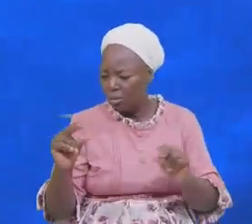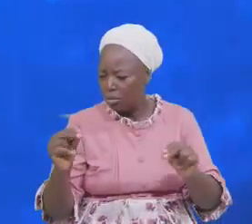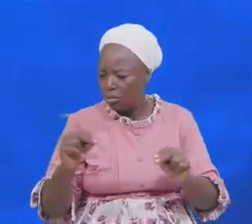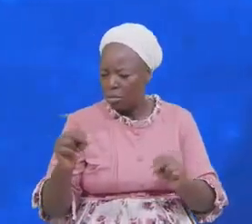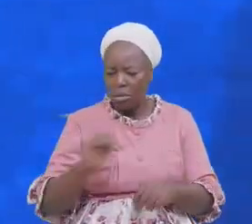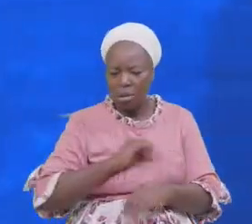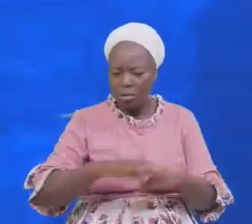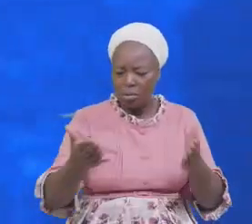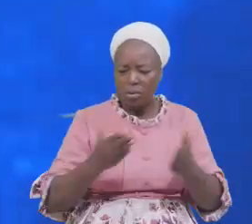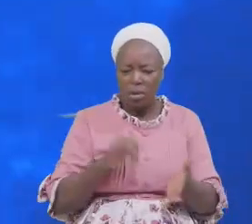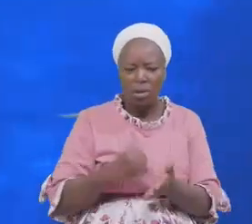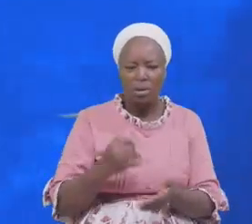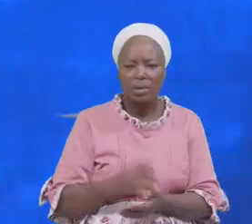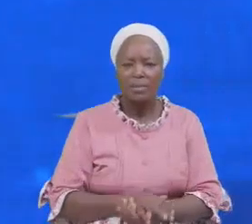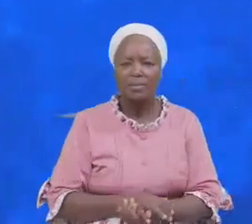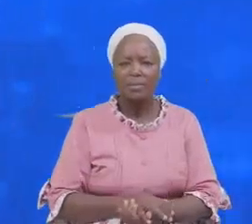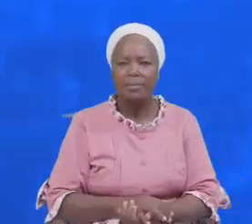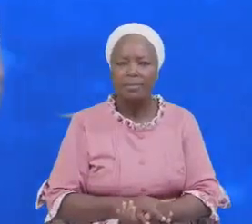right.